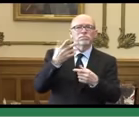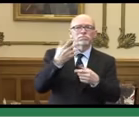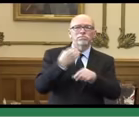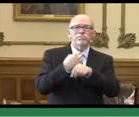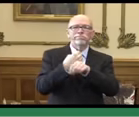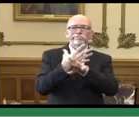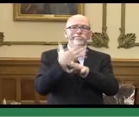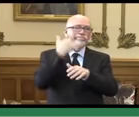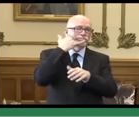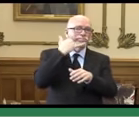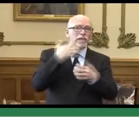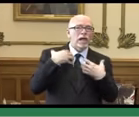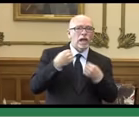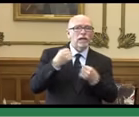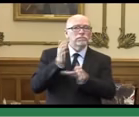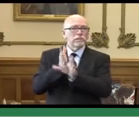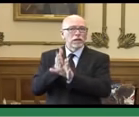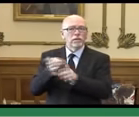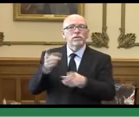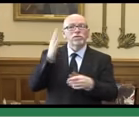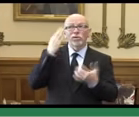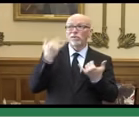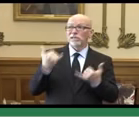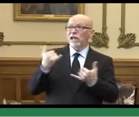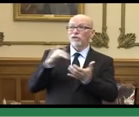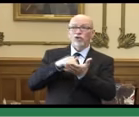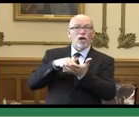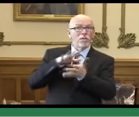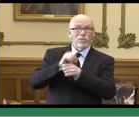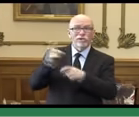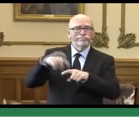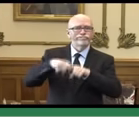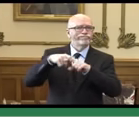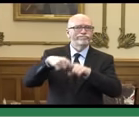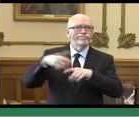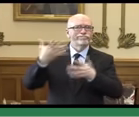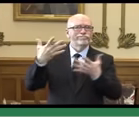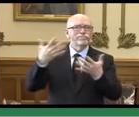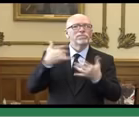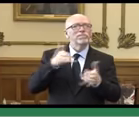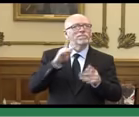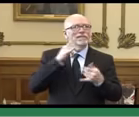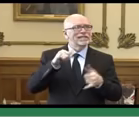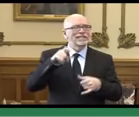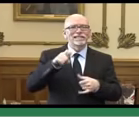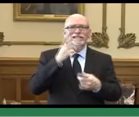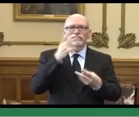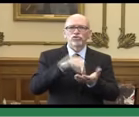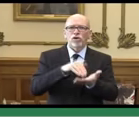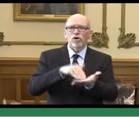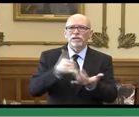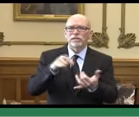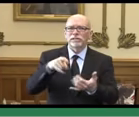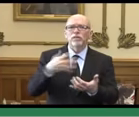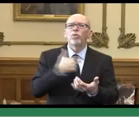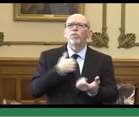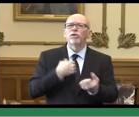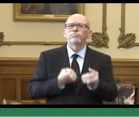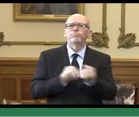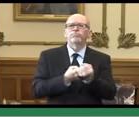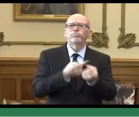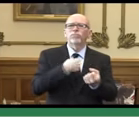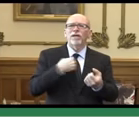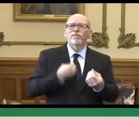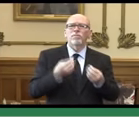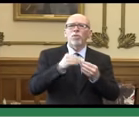regular operations of physical and mental health are disrupted, people still need to access healthcare. To support this, we bolstered access to